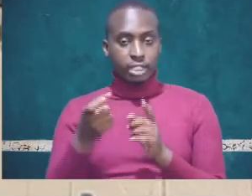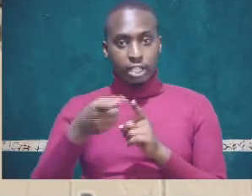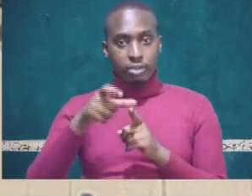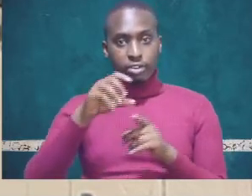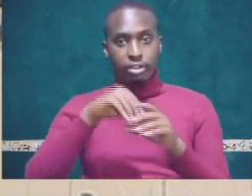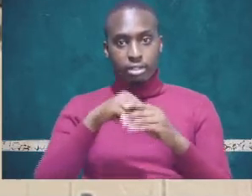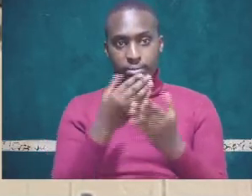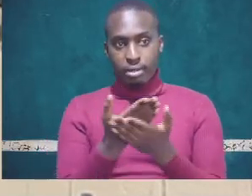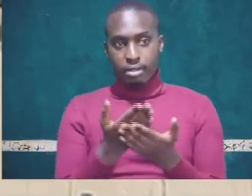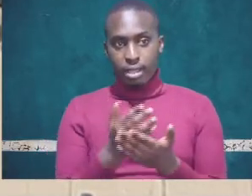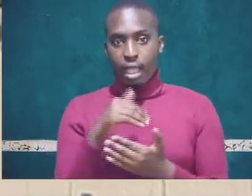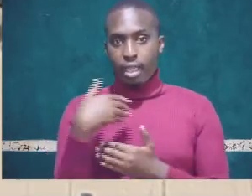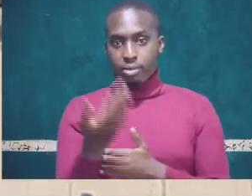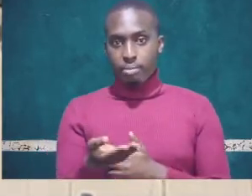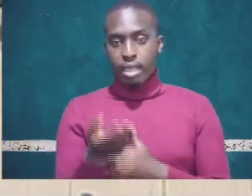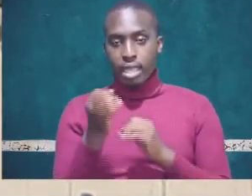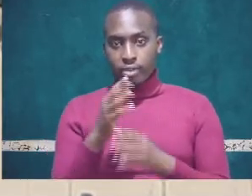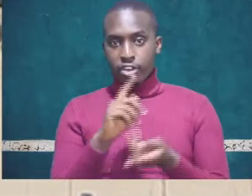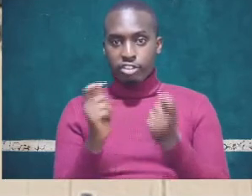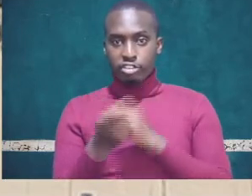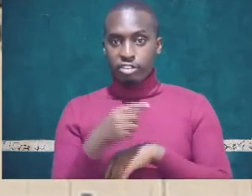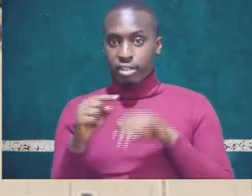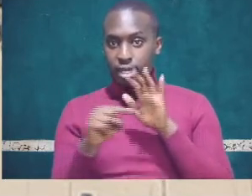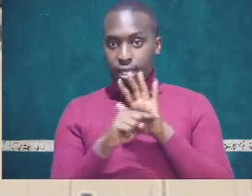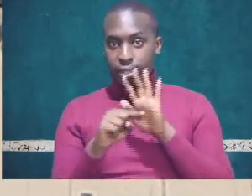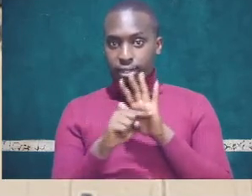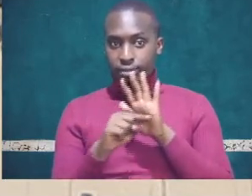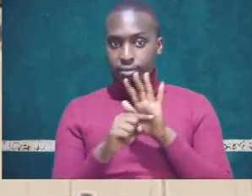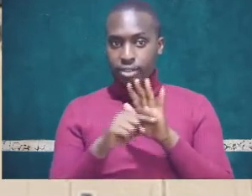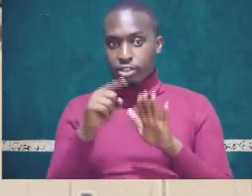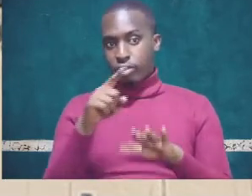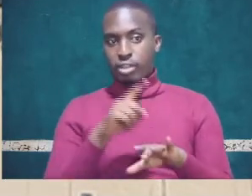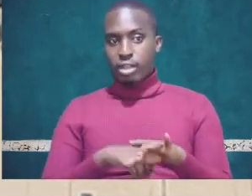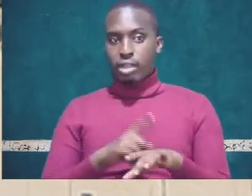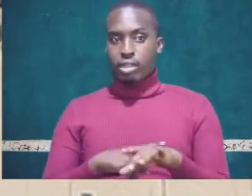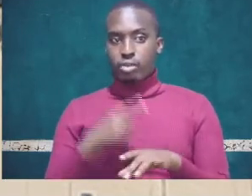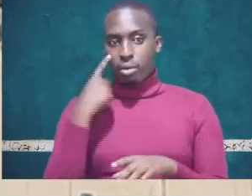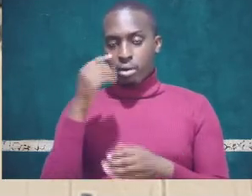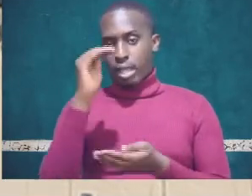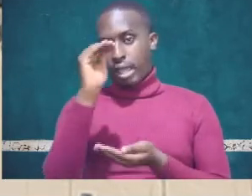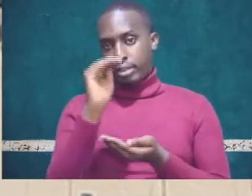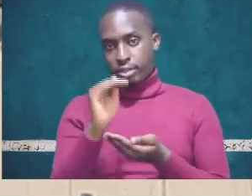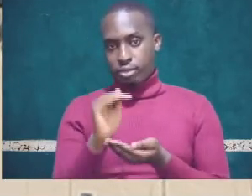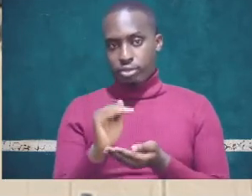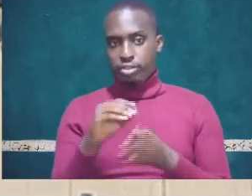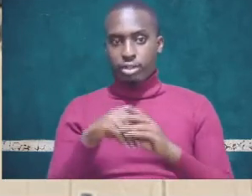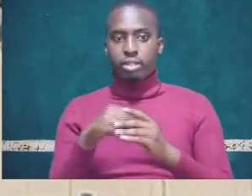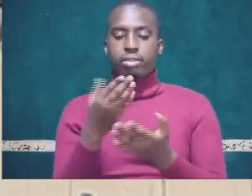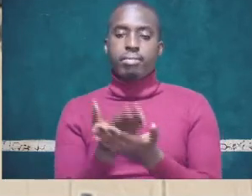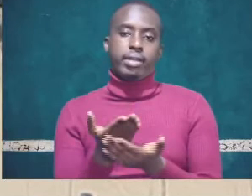demand. Then, when the change is negative, in this case we have a decrease in